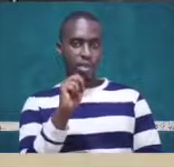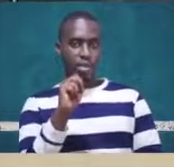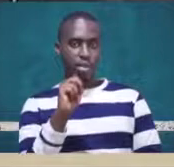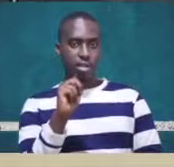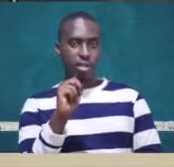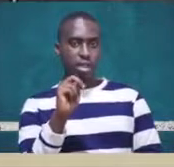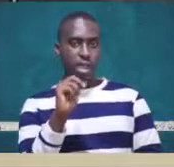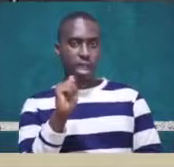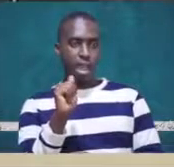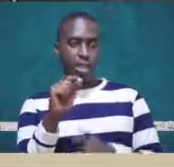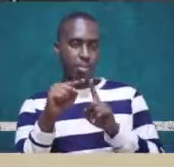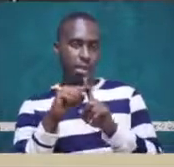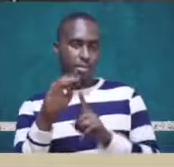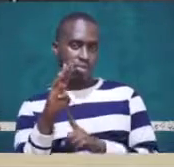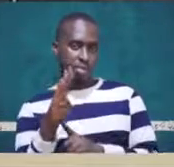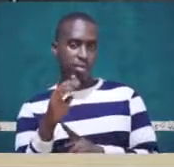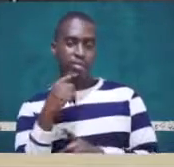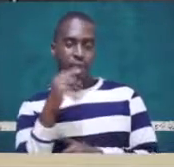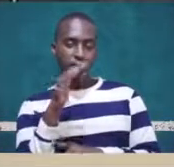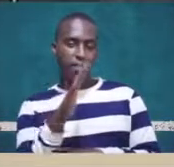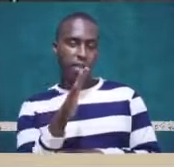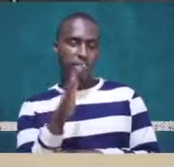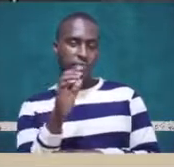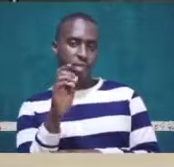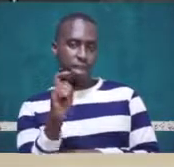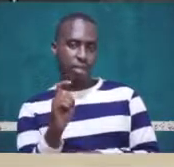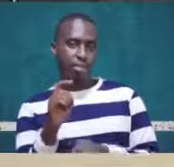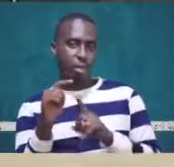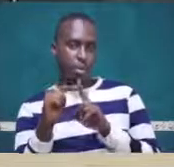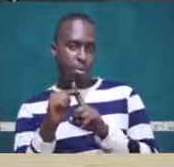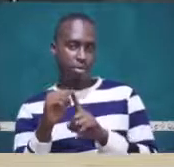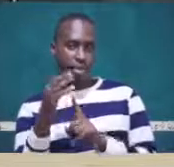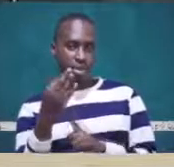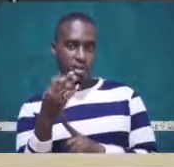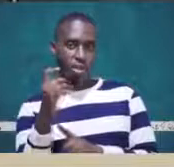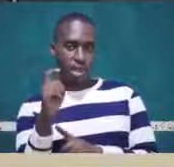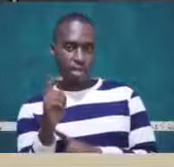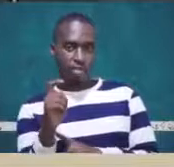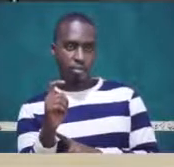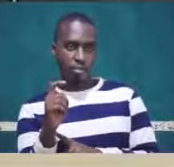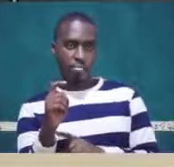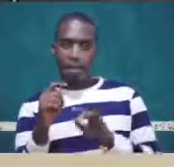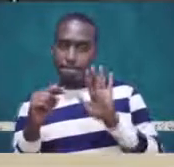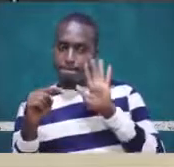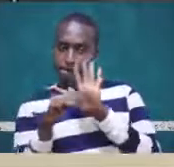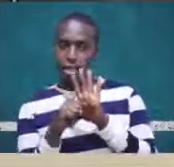A plus B. It means 5x plus 3x